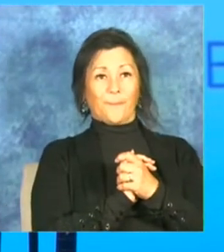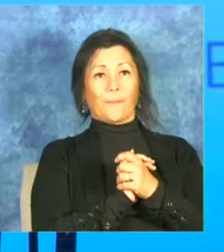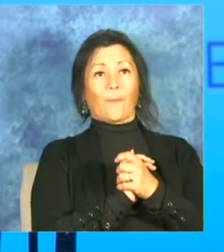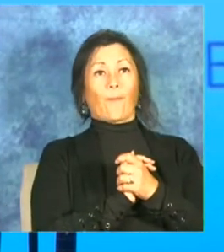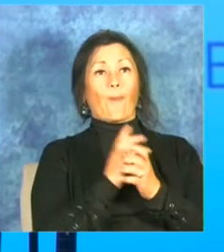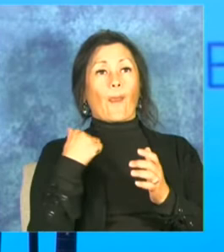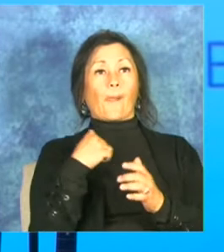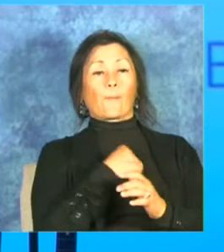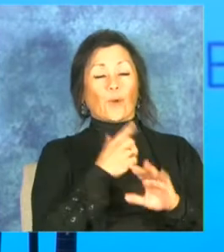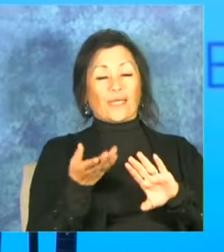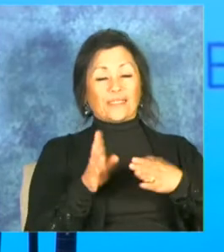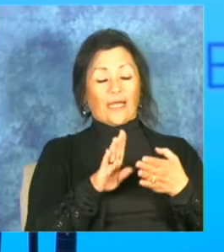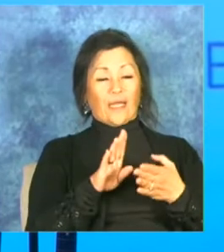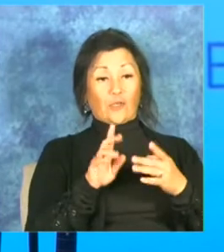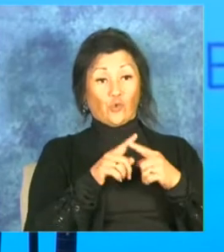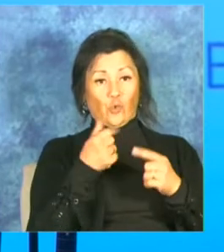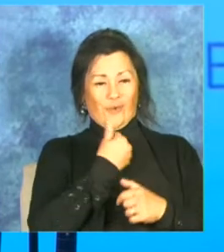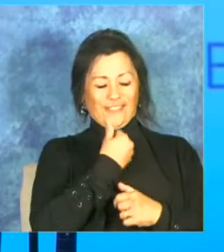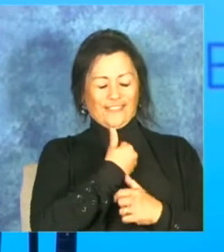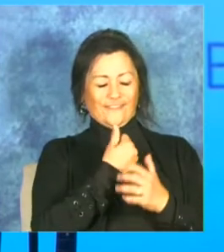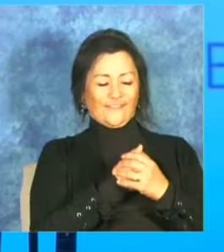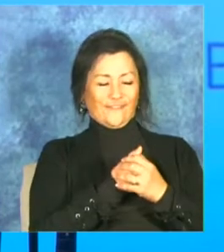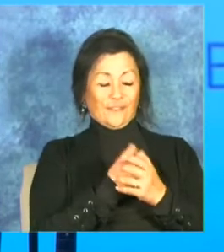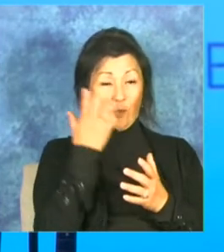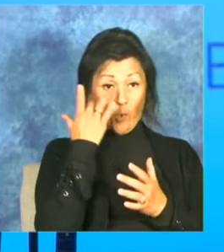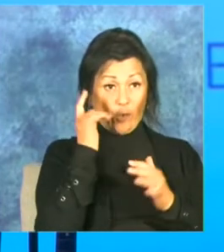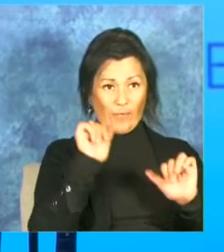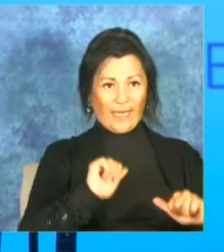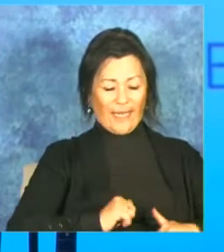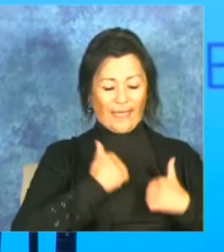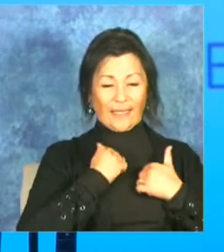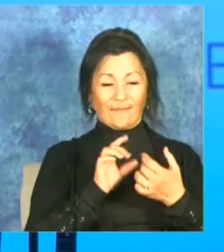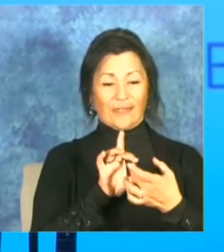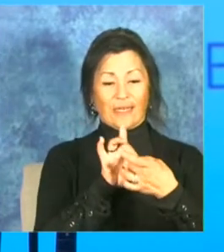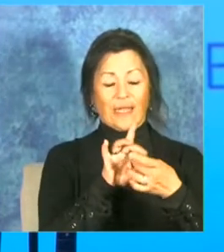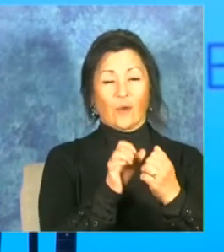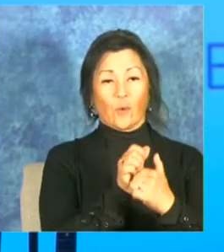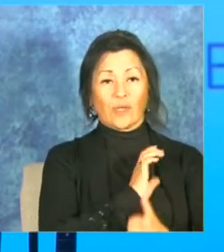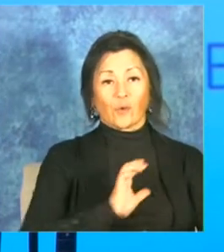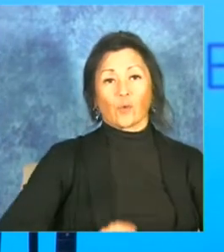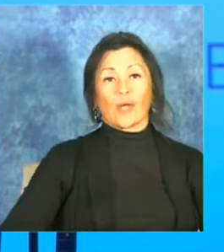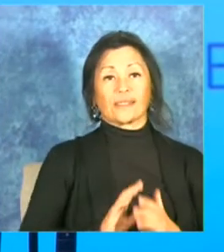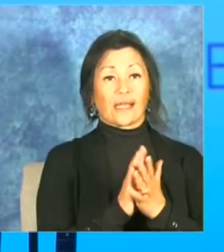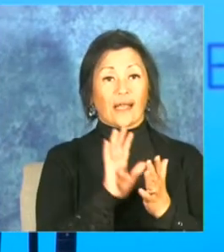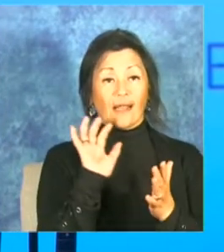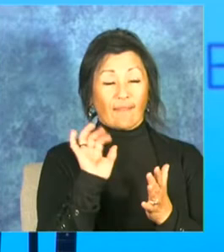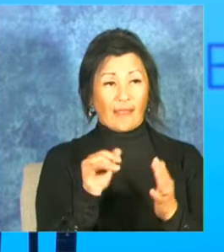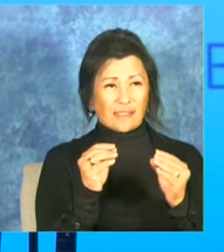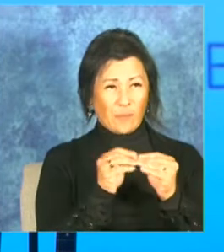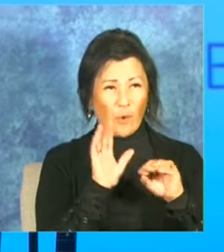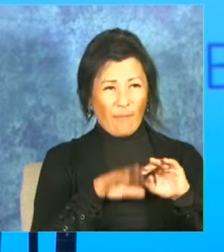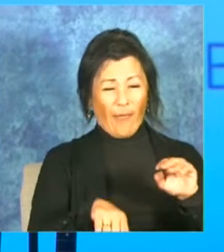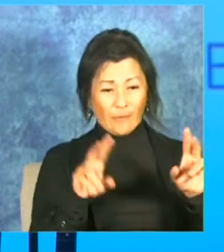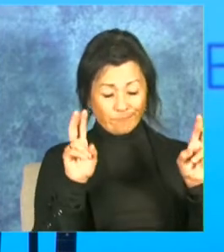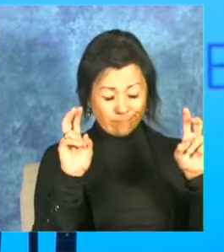We died to ourselves that we might live in Christ. That's more than a